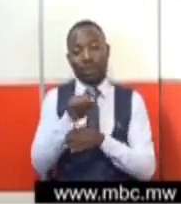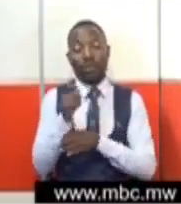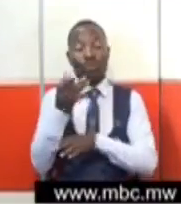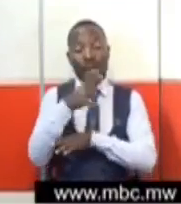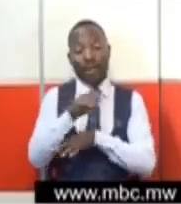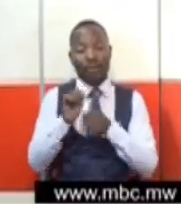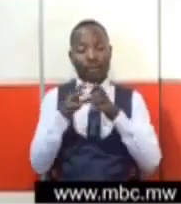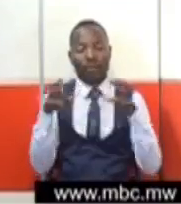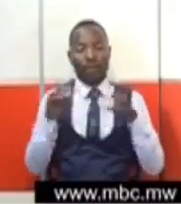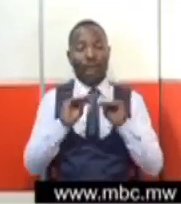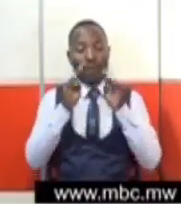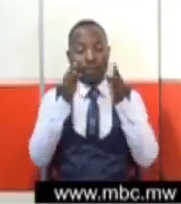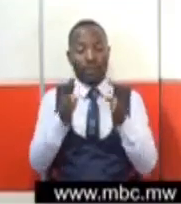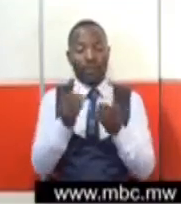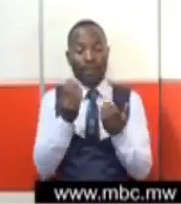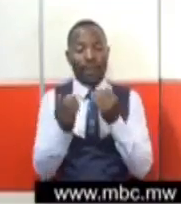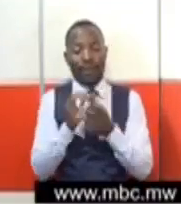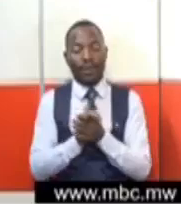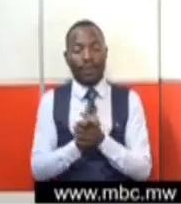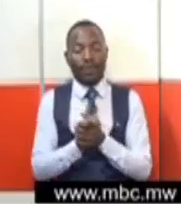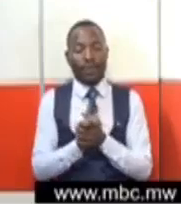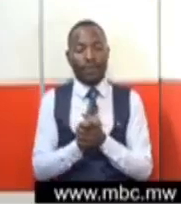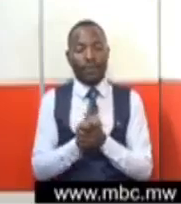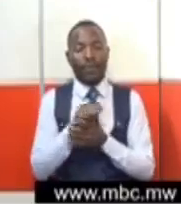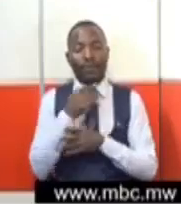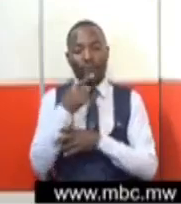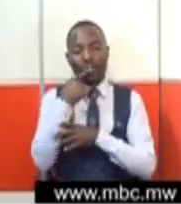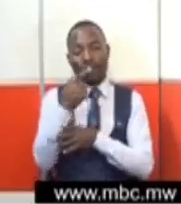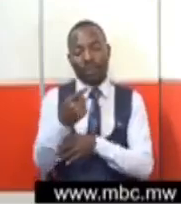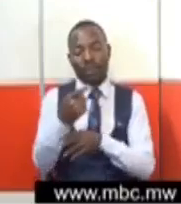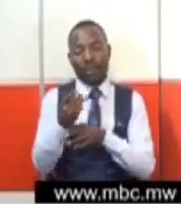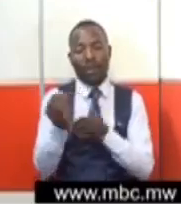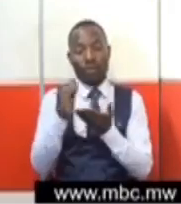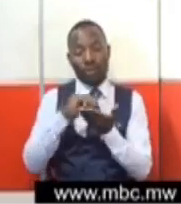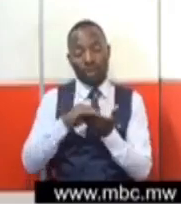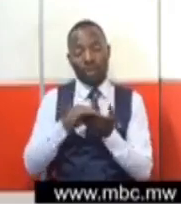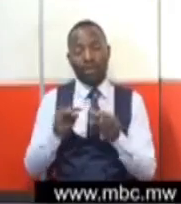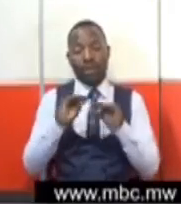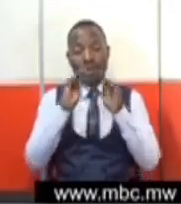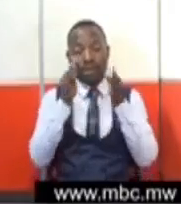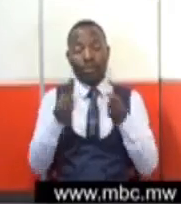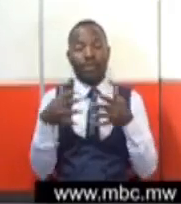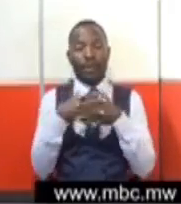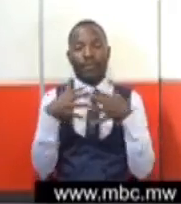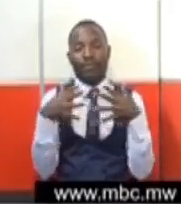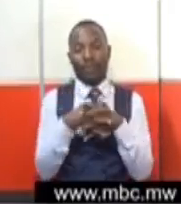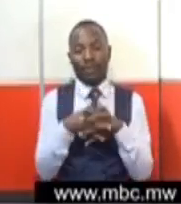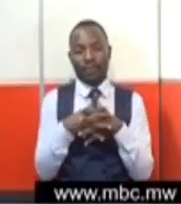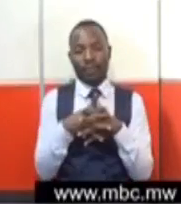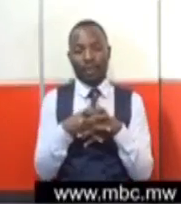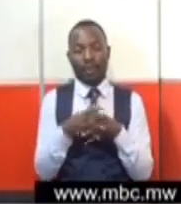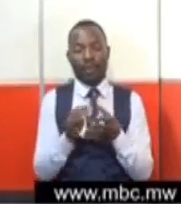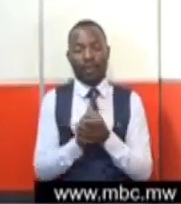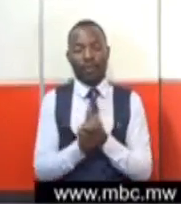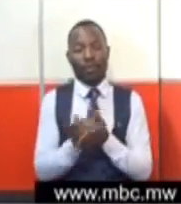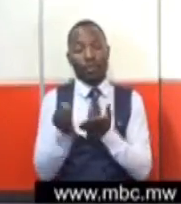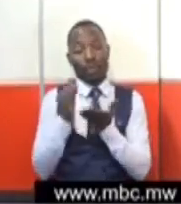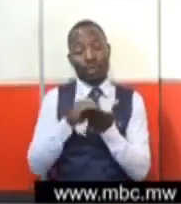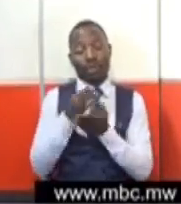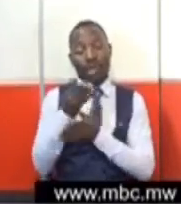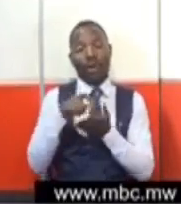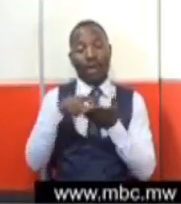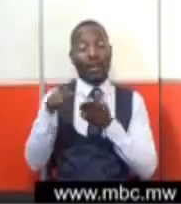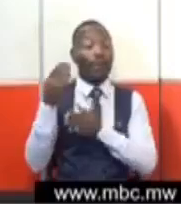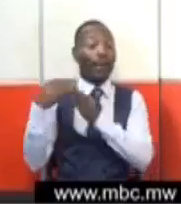gap between teacher and learner ratio. So we want them to recruit more auxiliary teachers on top of these being